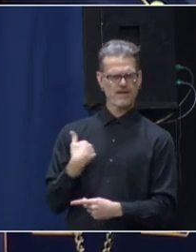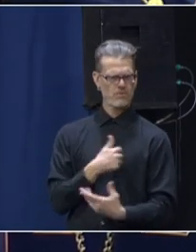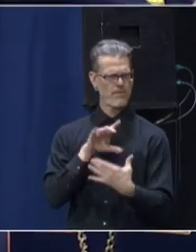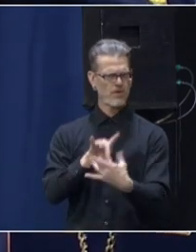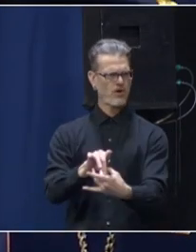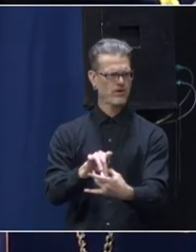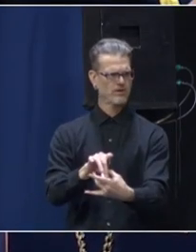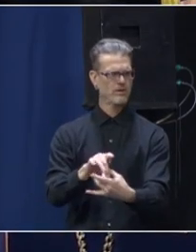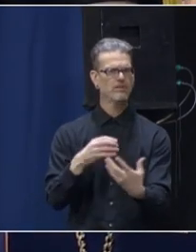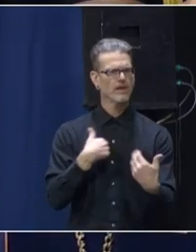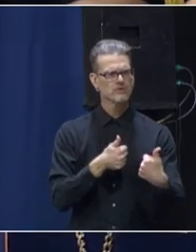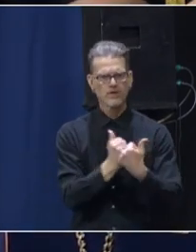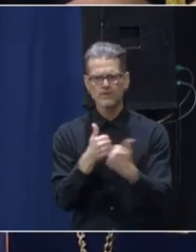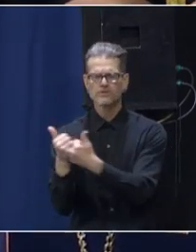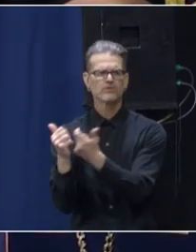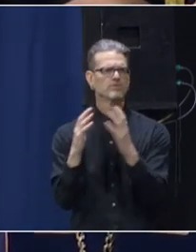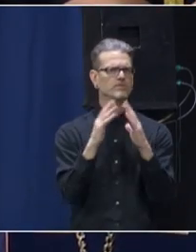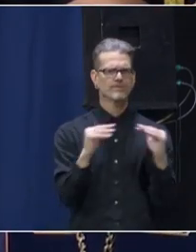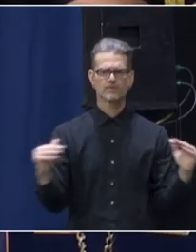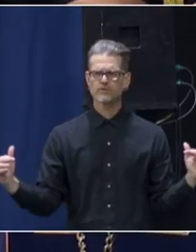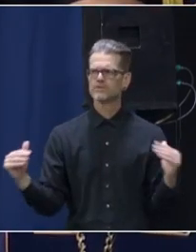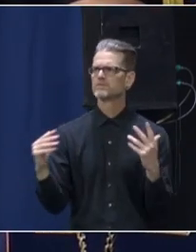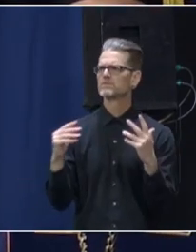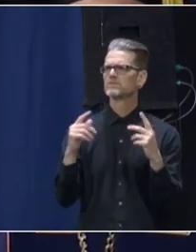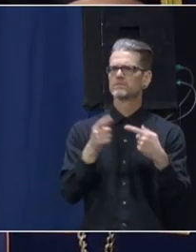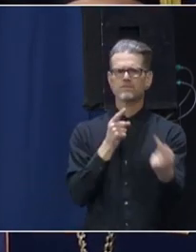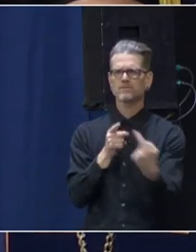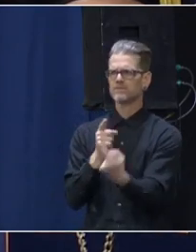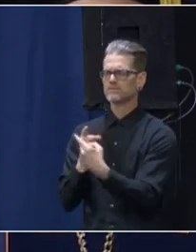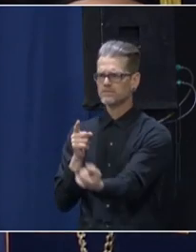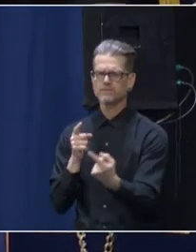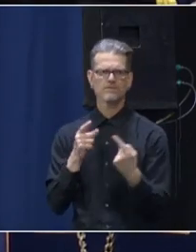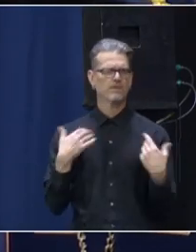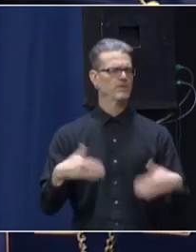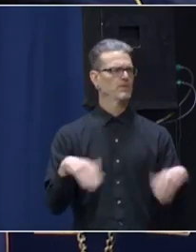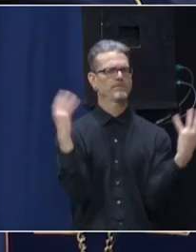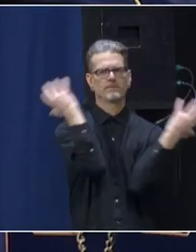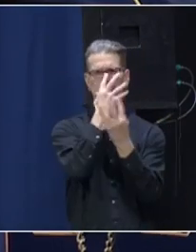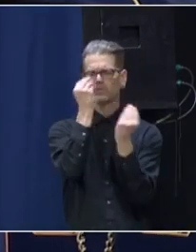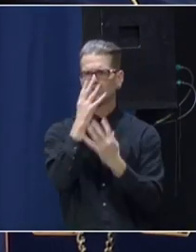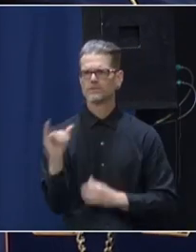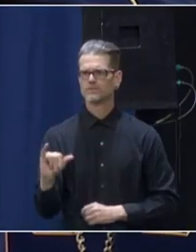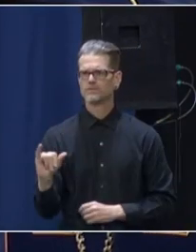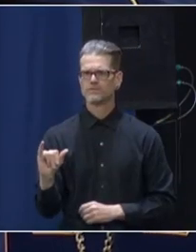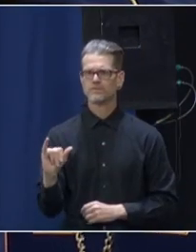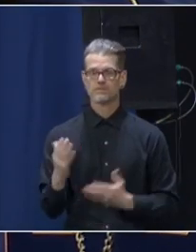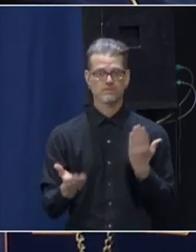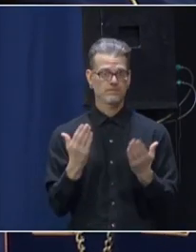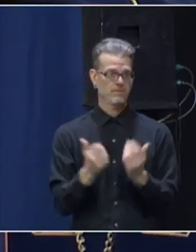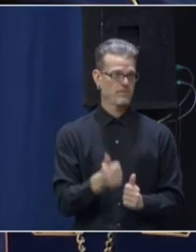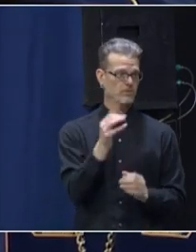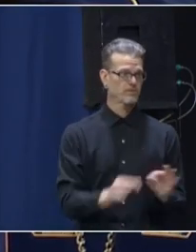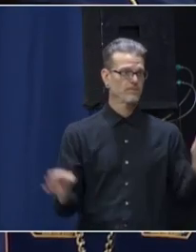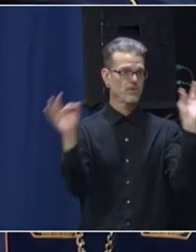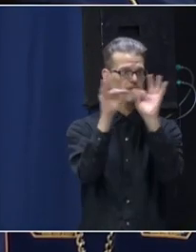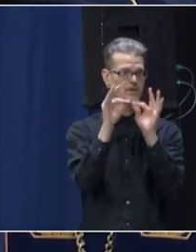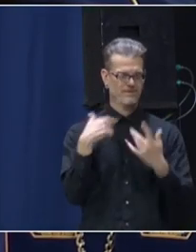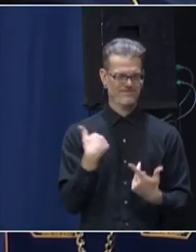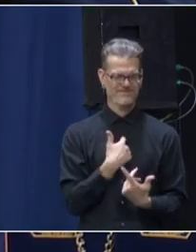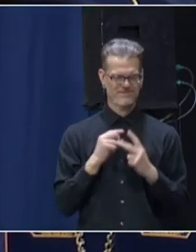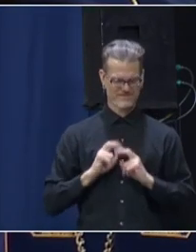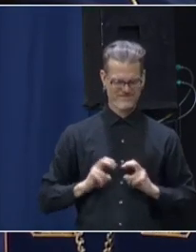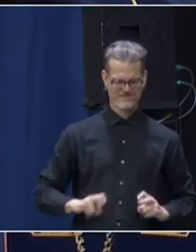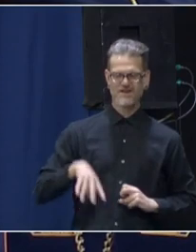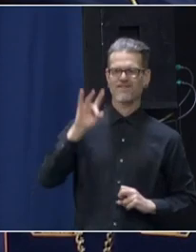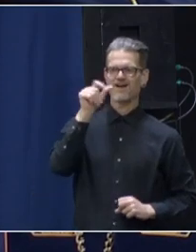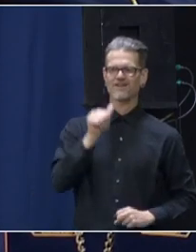met challenge and we met diversity, we met opposition and we met incredible beauty, and maybe most importantly, we met ourselves. Because this wasn't